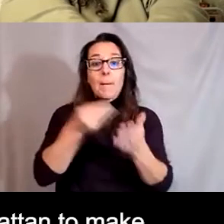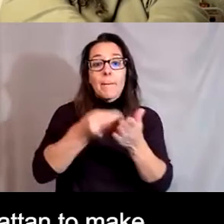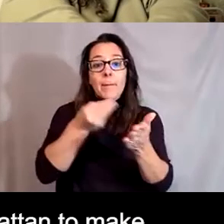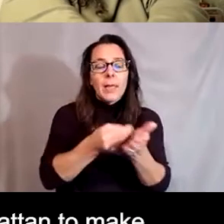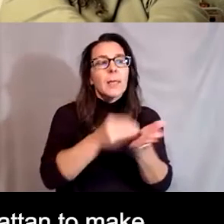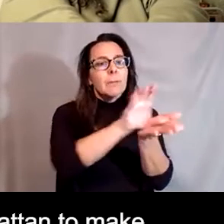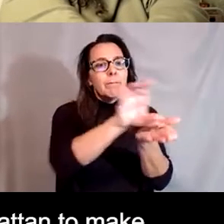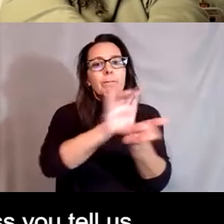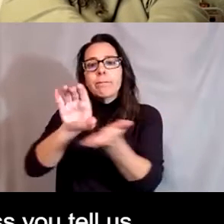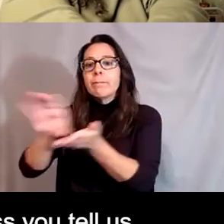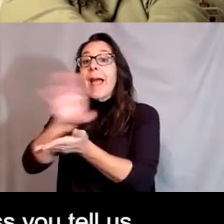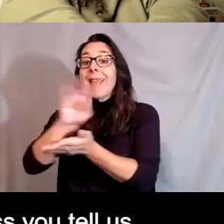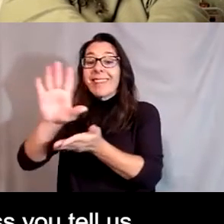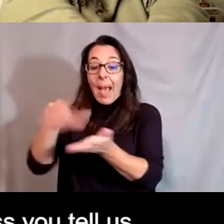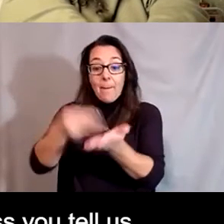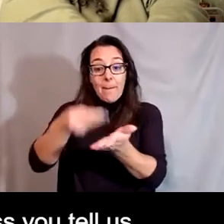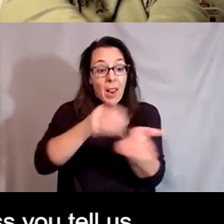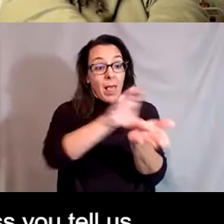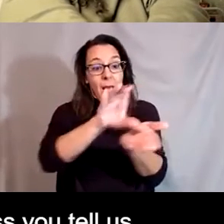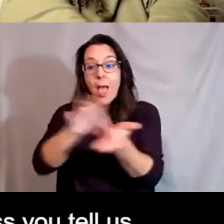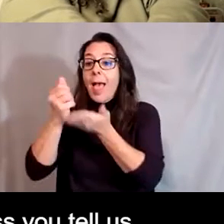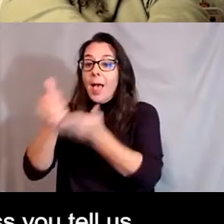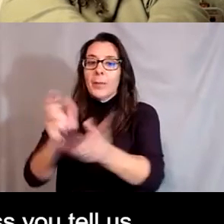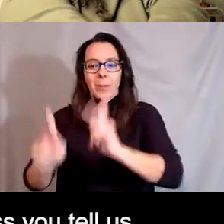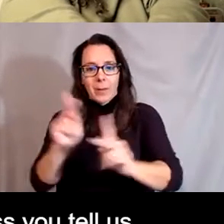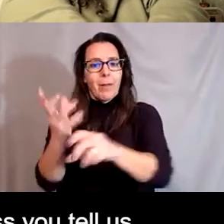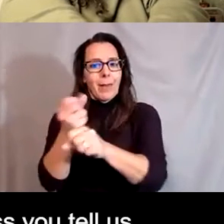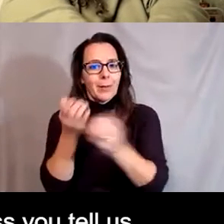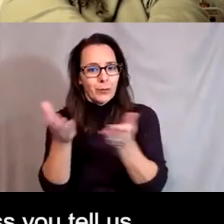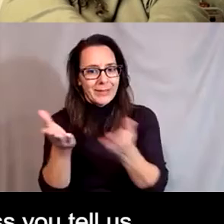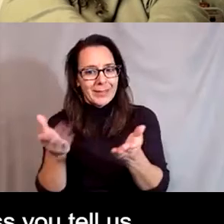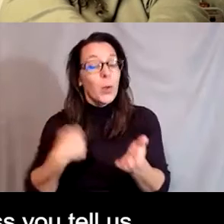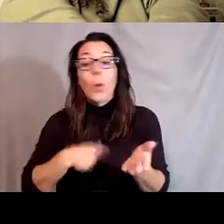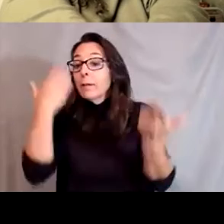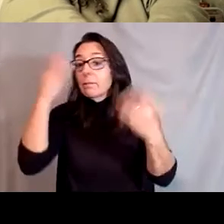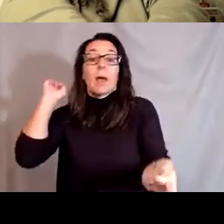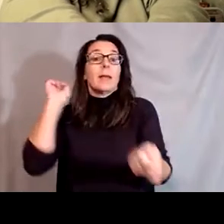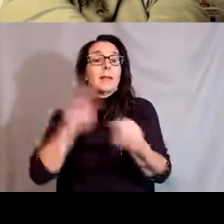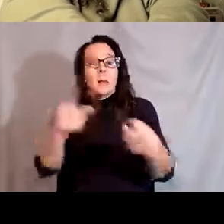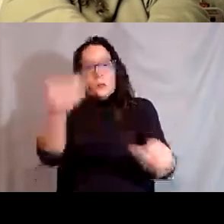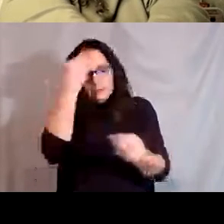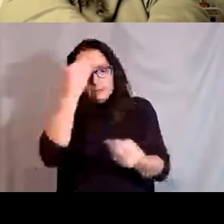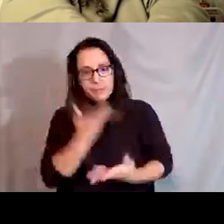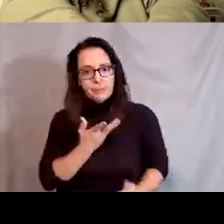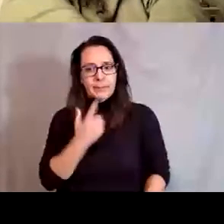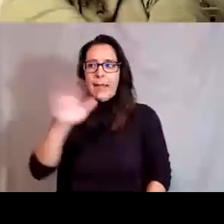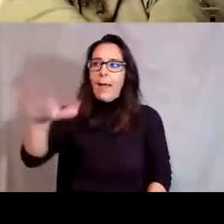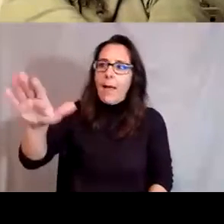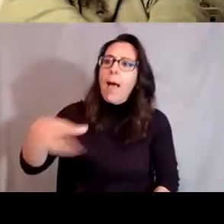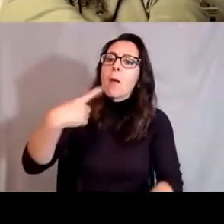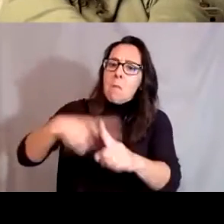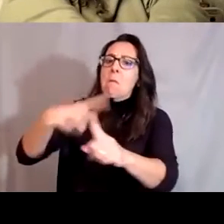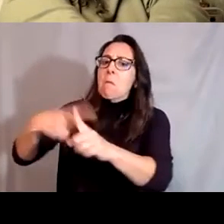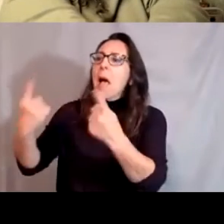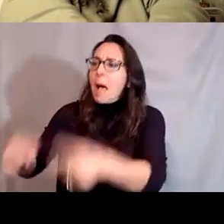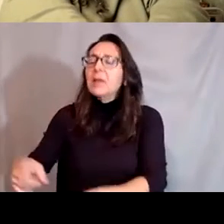help. That's the bottom line. But we don't really know that unless you tell us, hey, the good and the bad. Oftentimes we never